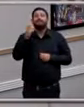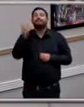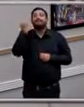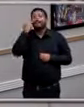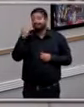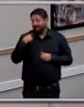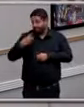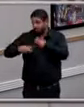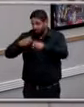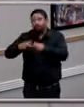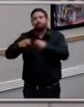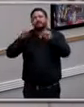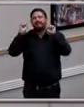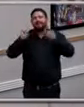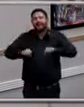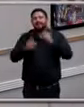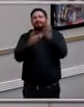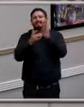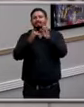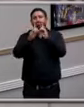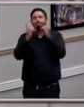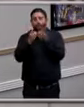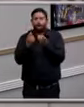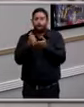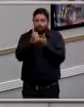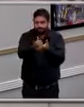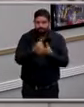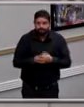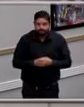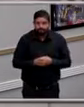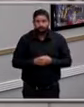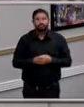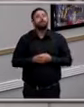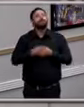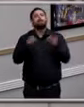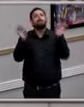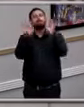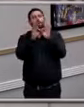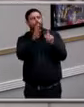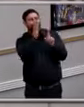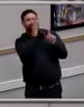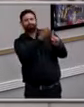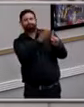something that we can do. Please contact the teacher directly, and we can help troubleshoot the situation.